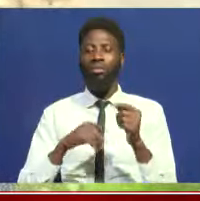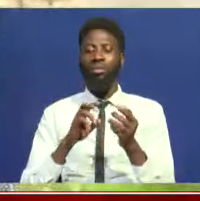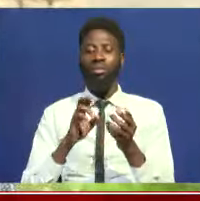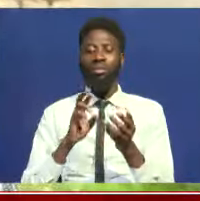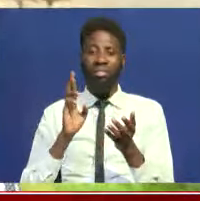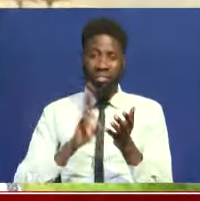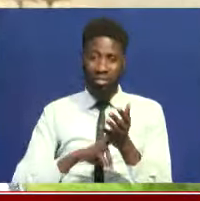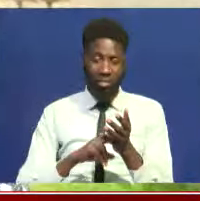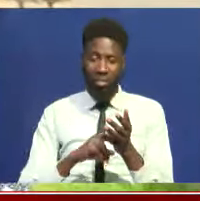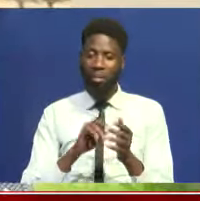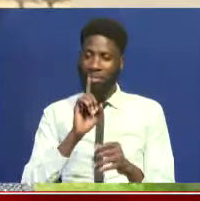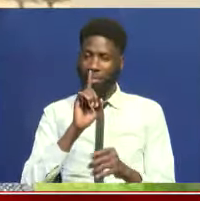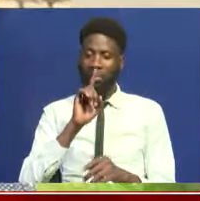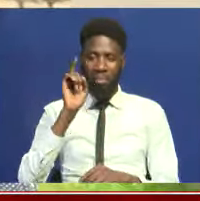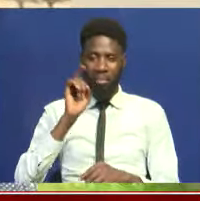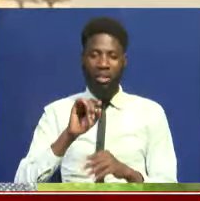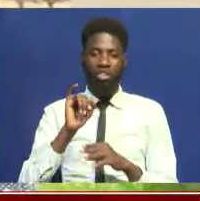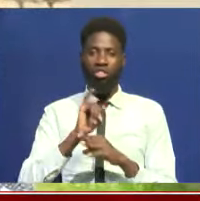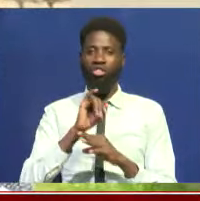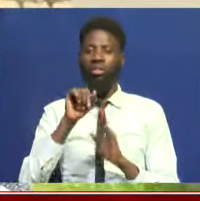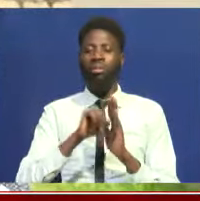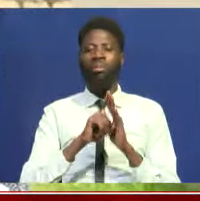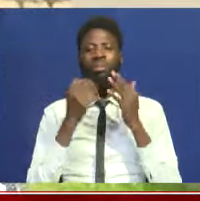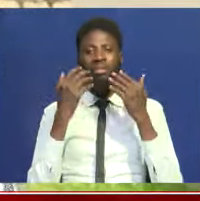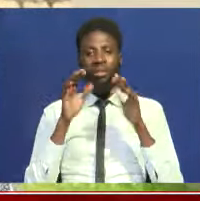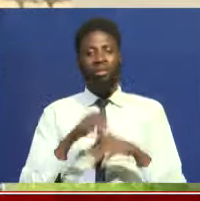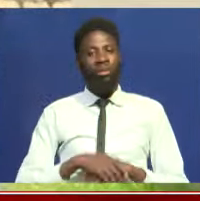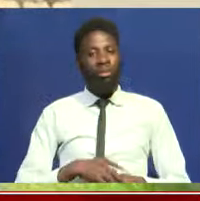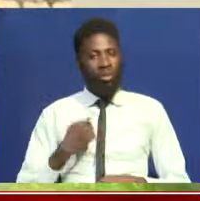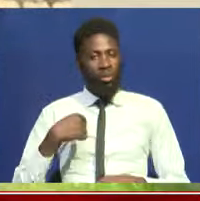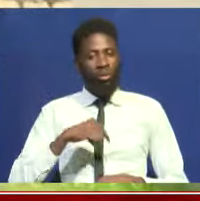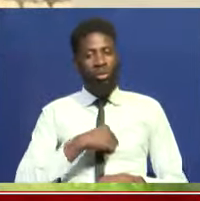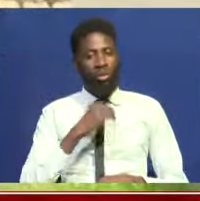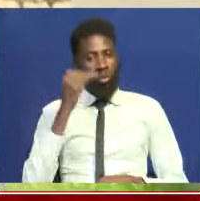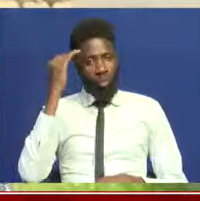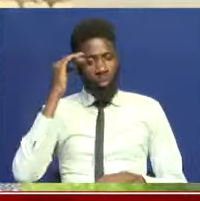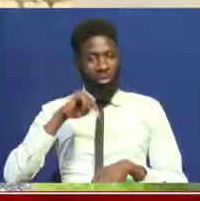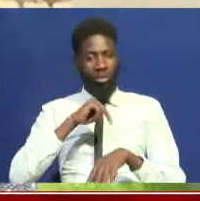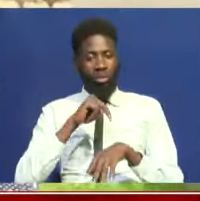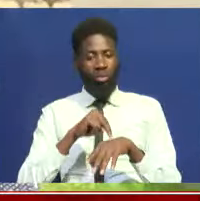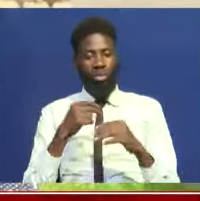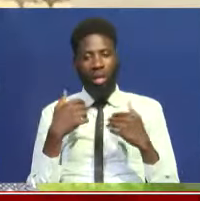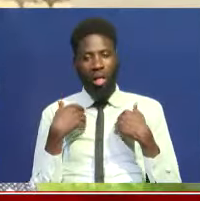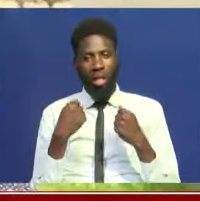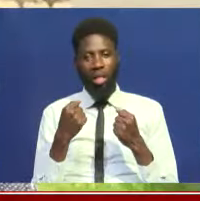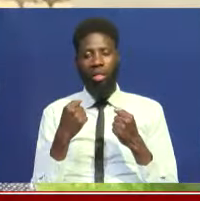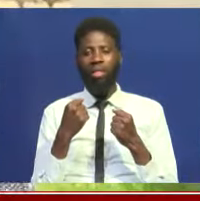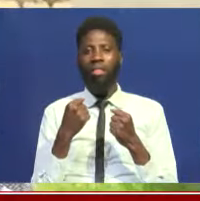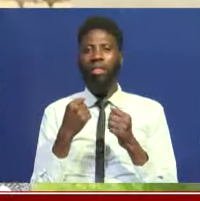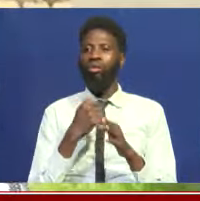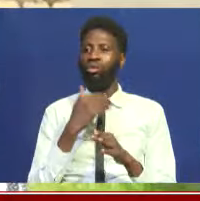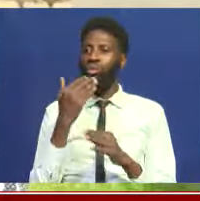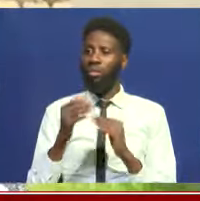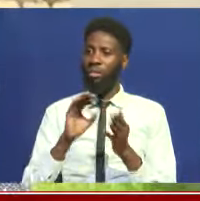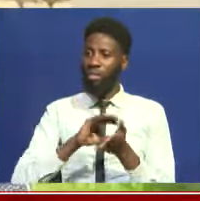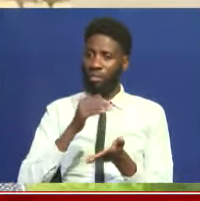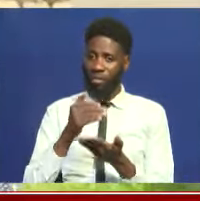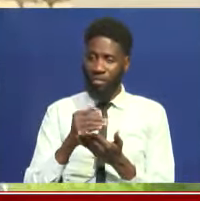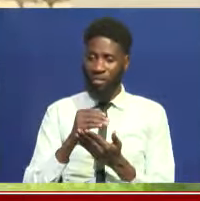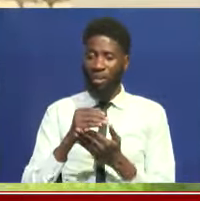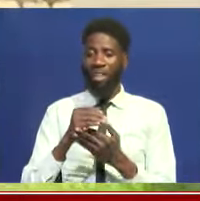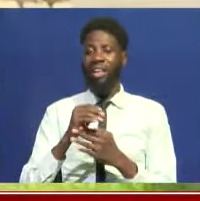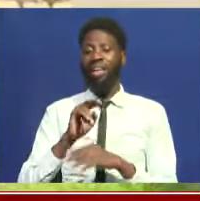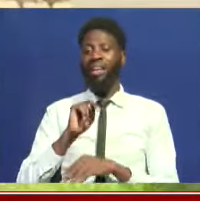internship. We all know that the National Health Insurance Fund, yes, was beleaguered with corruption issues, and the